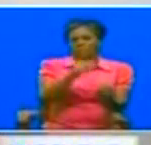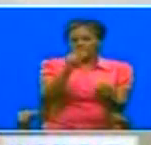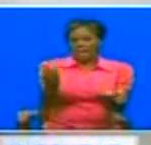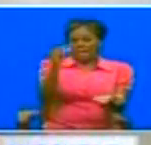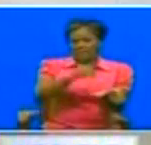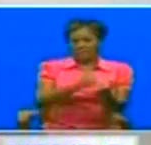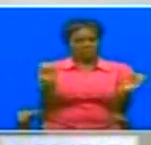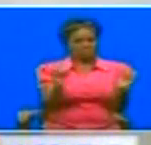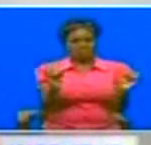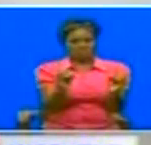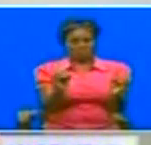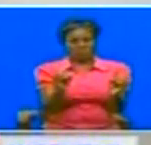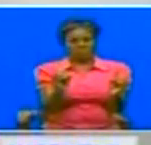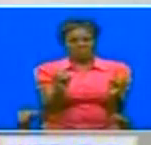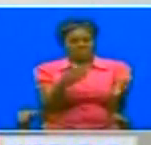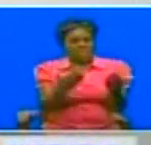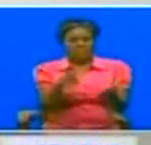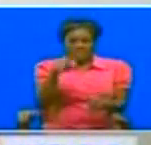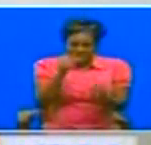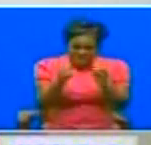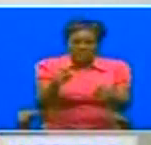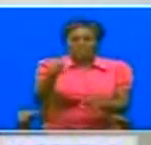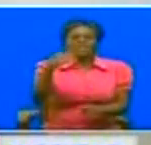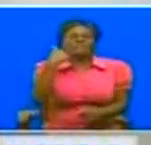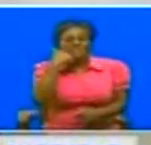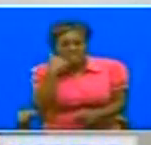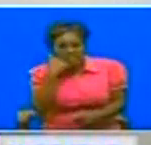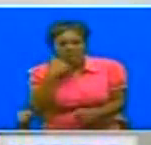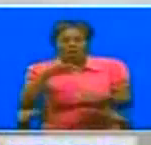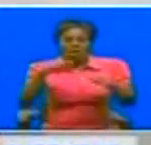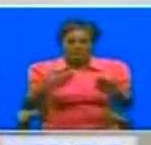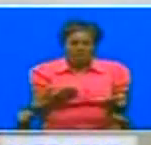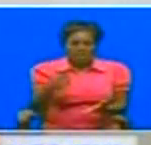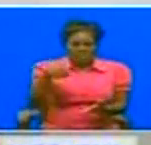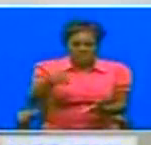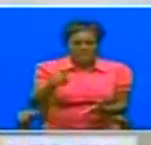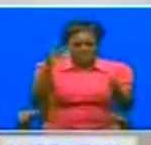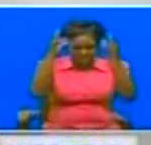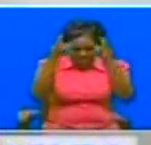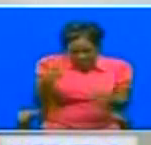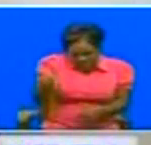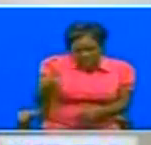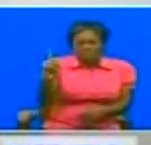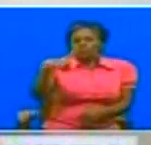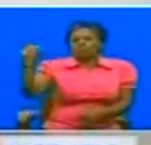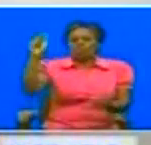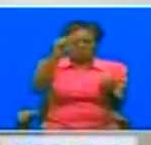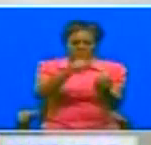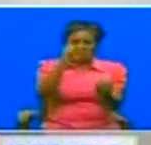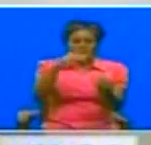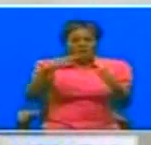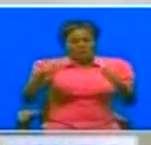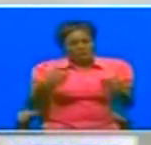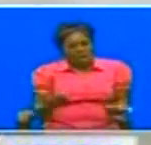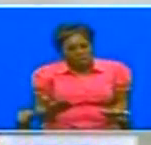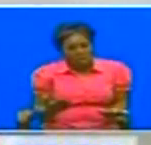again unless they become sick. They will probably not get tested again until they probably decide to on their own, or maybe